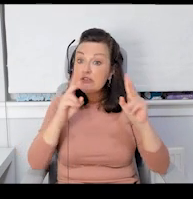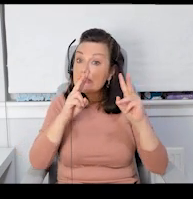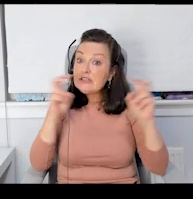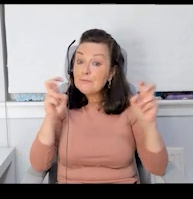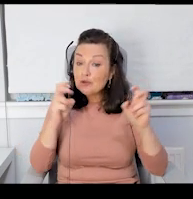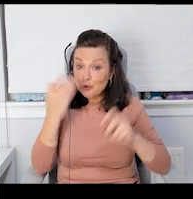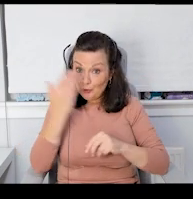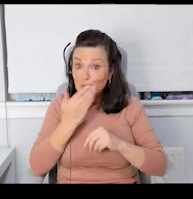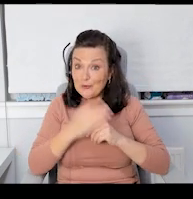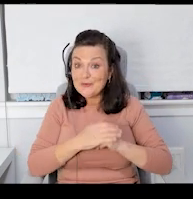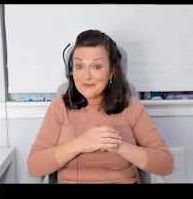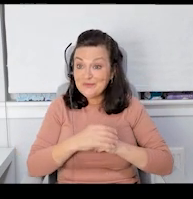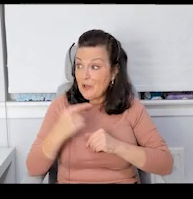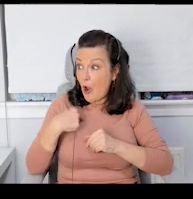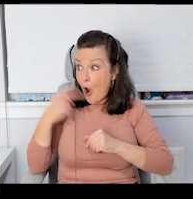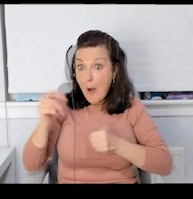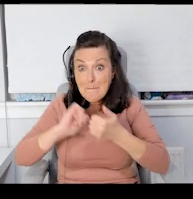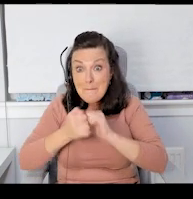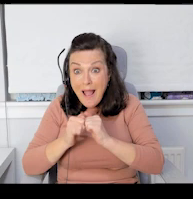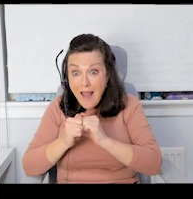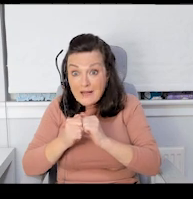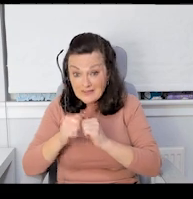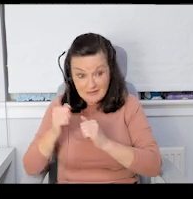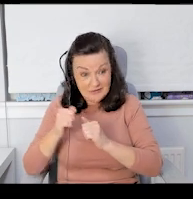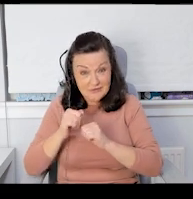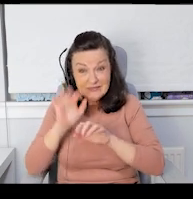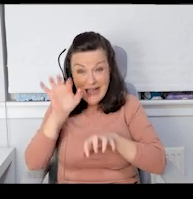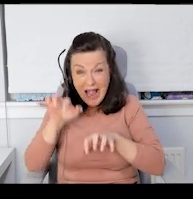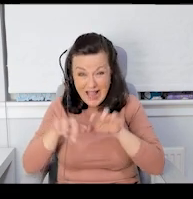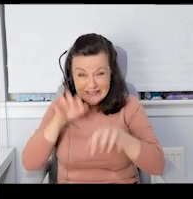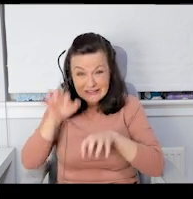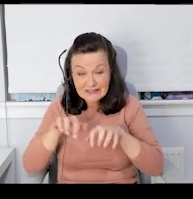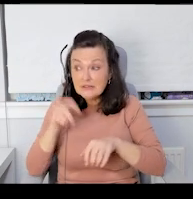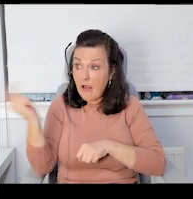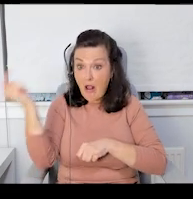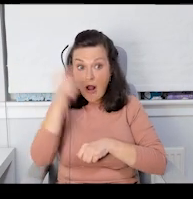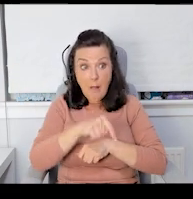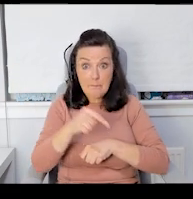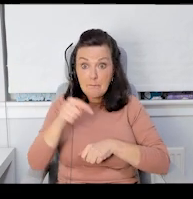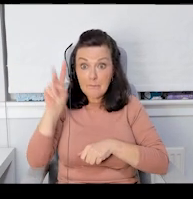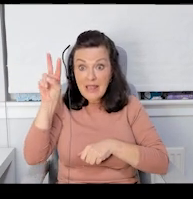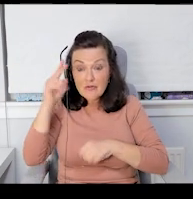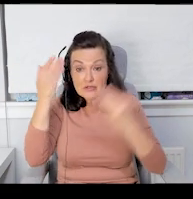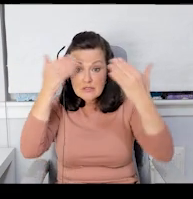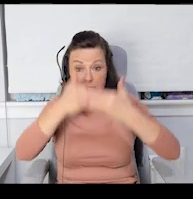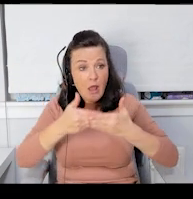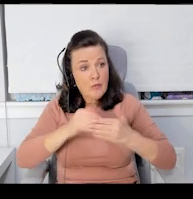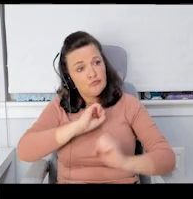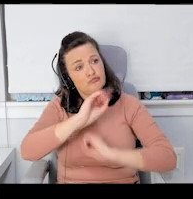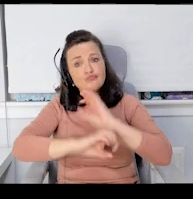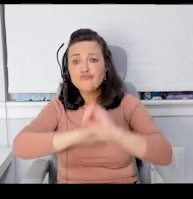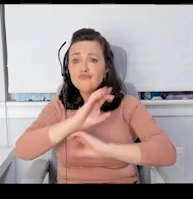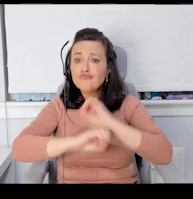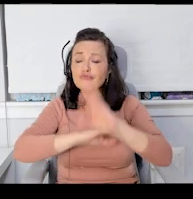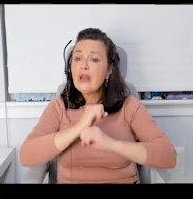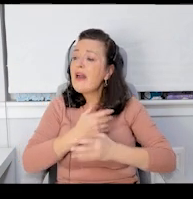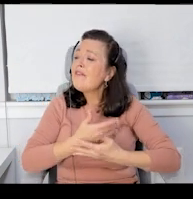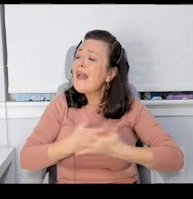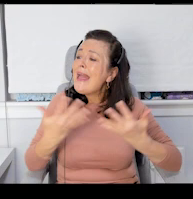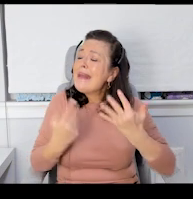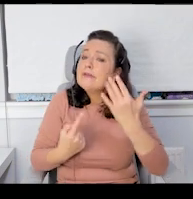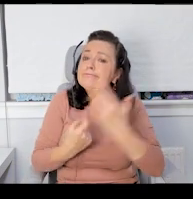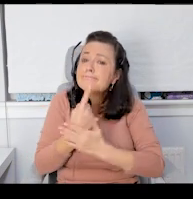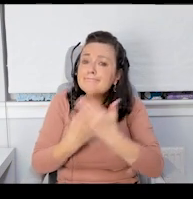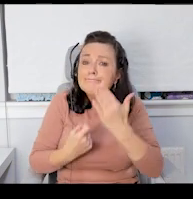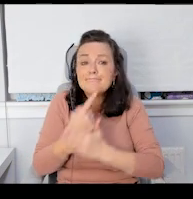And our partners, Tigers, come to parents' nights. They report alongside us. And as I say, they come to us when there's any